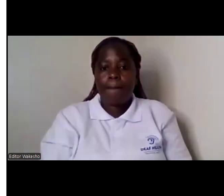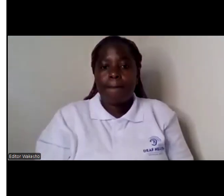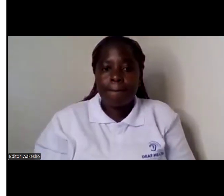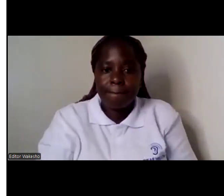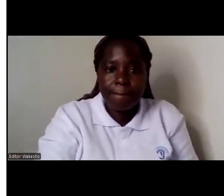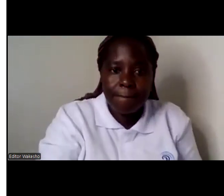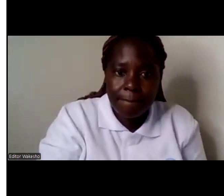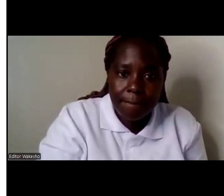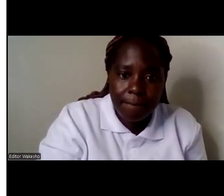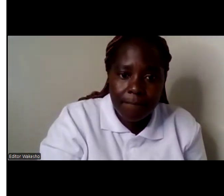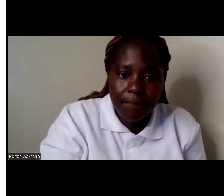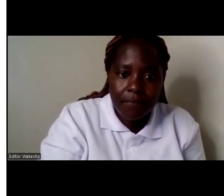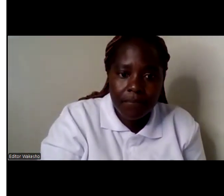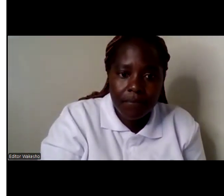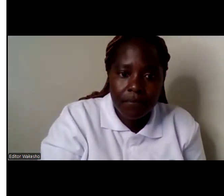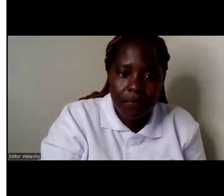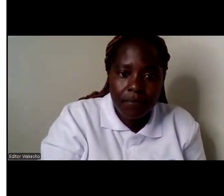I've seen another question.